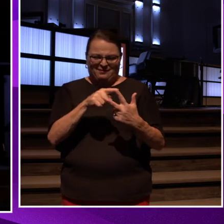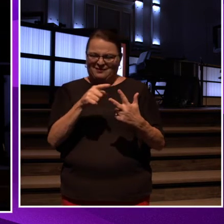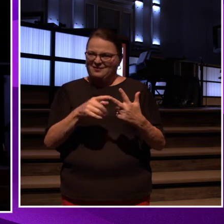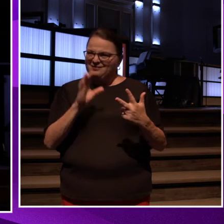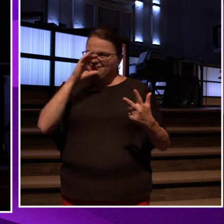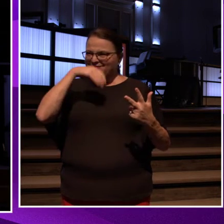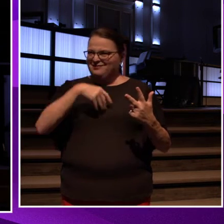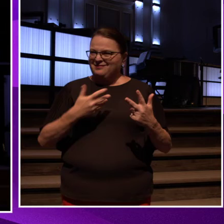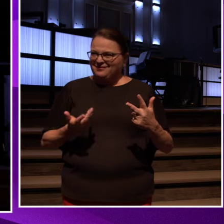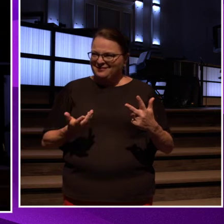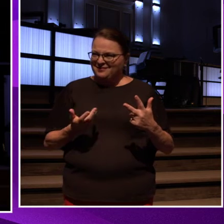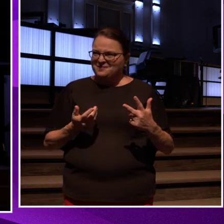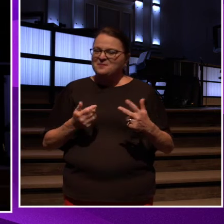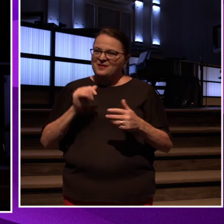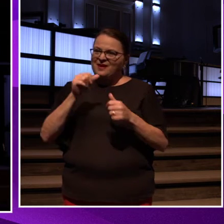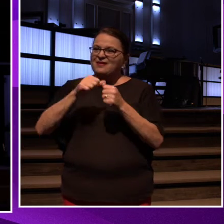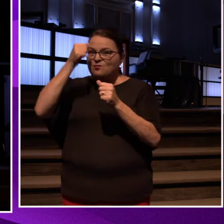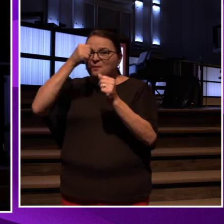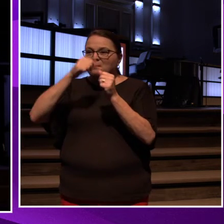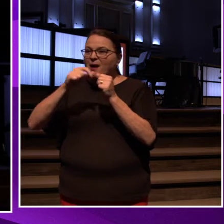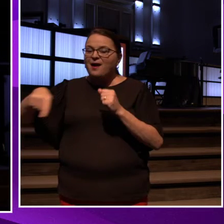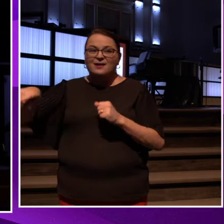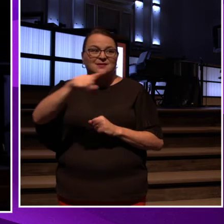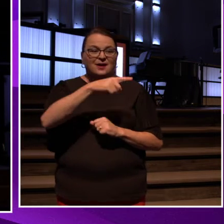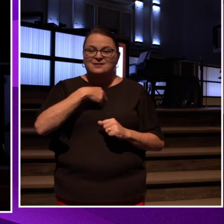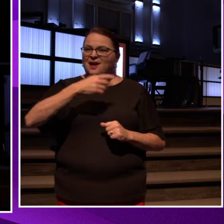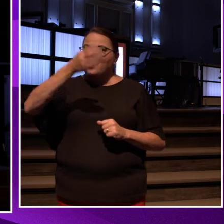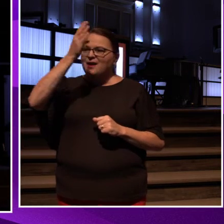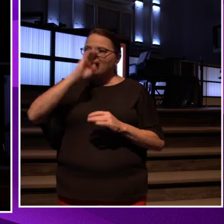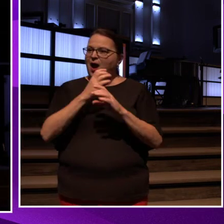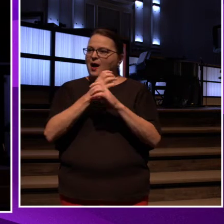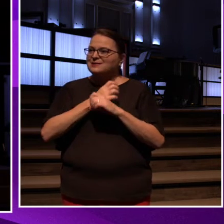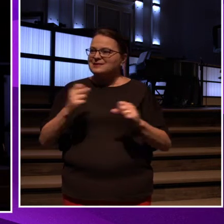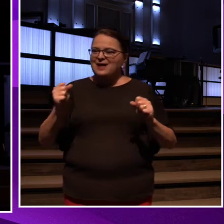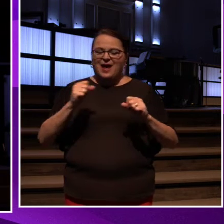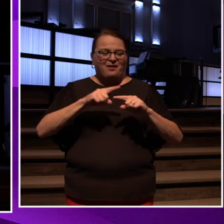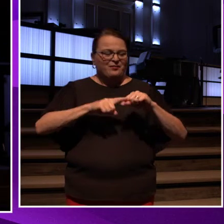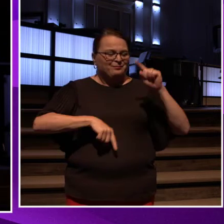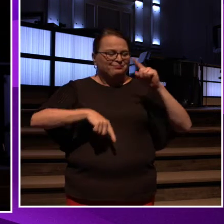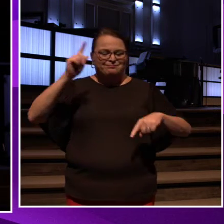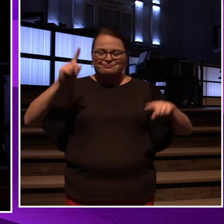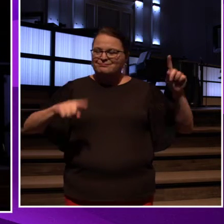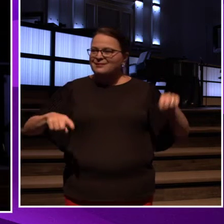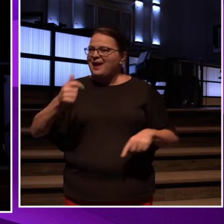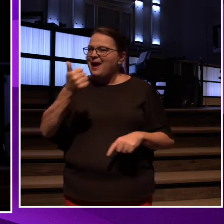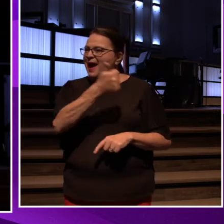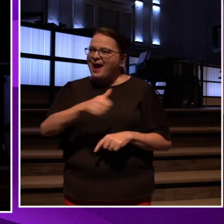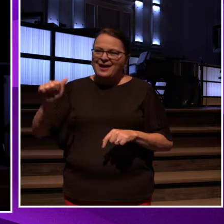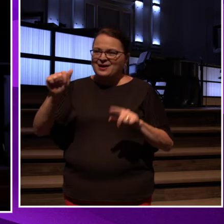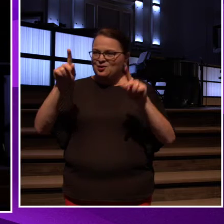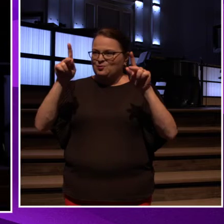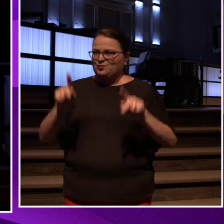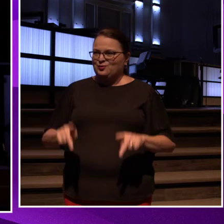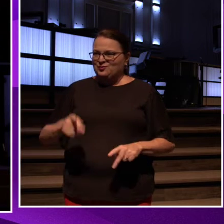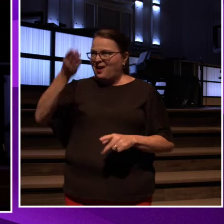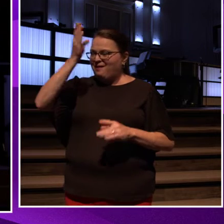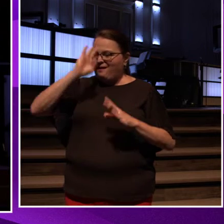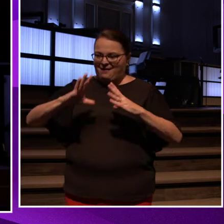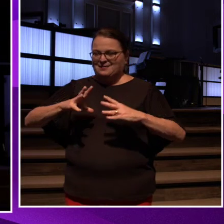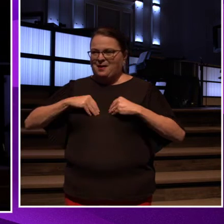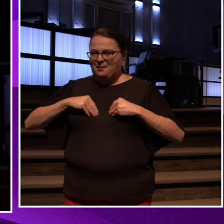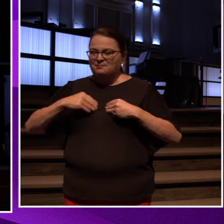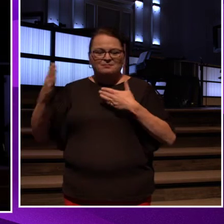And that just reminds every one of us that God saves diversity across anybody. No matter what